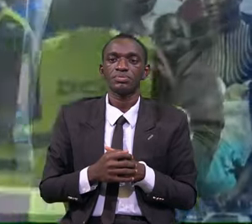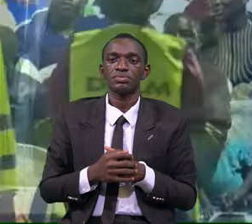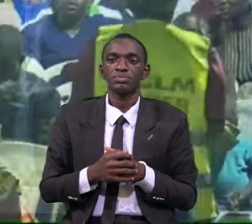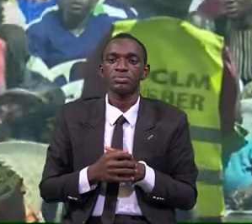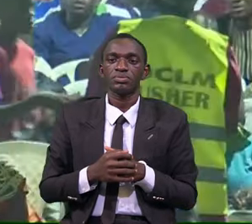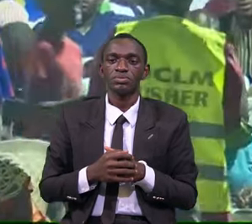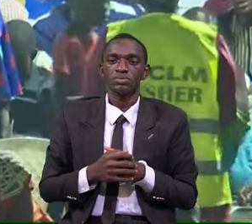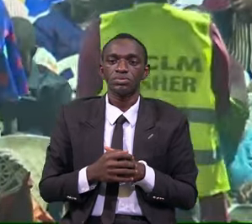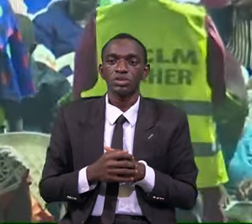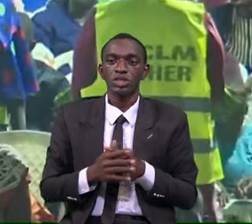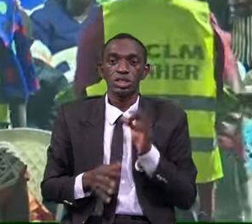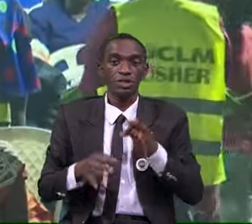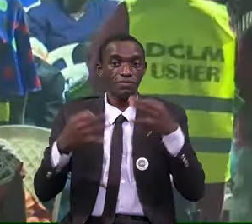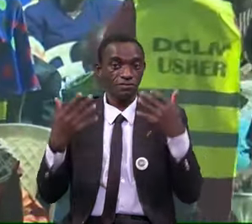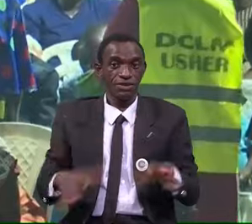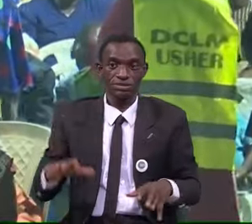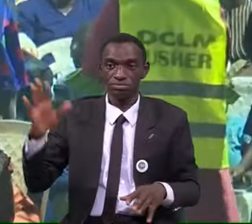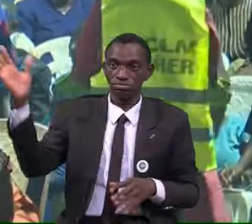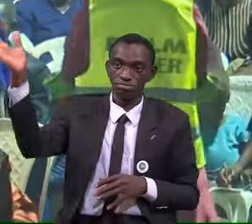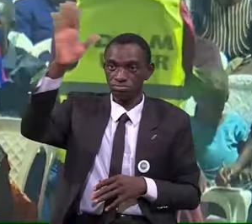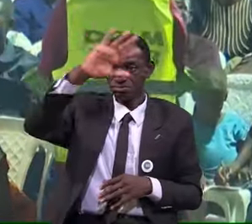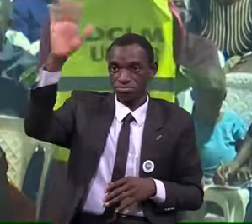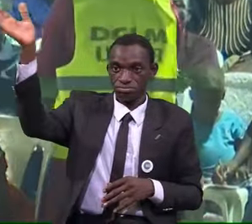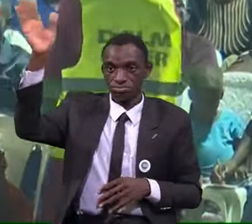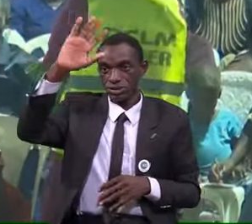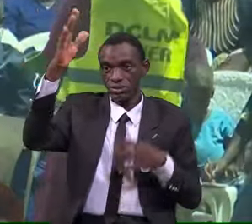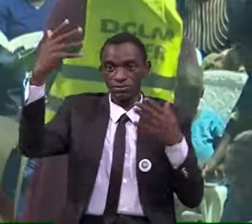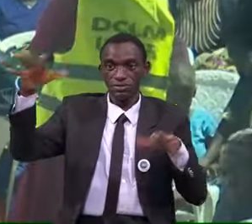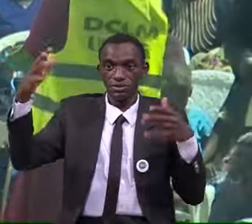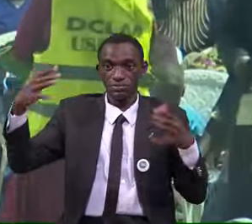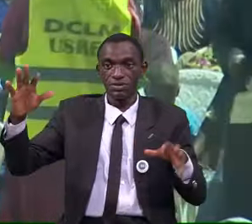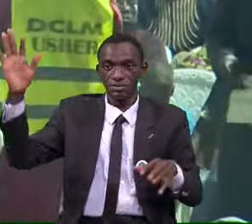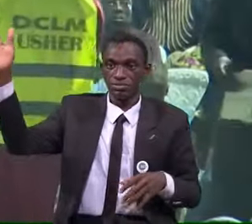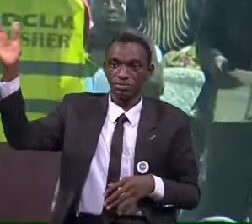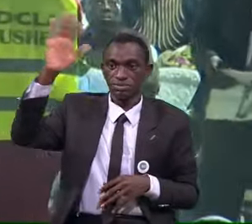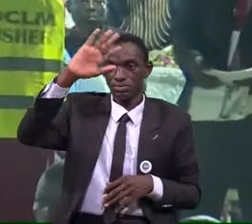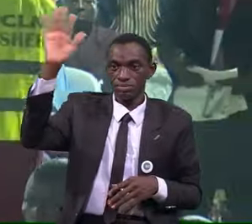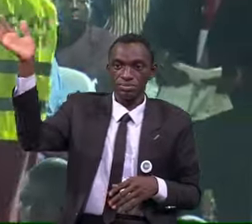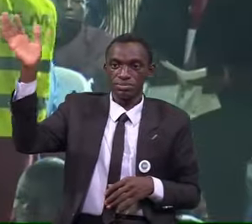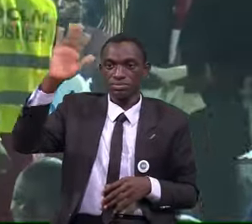Wave your banner at me on my right over there. À droite ici, soulevez votre drapeau, s'il vous plaît.